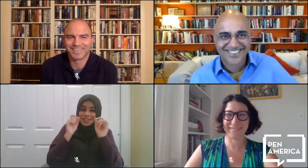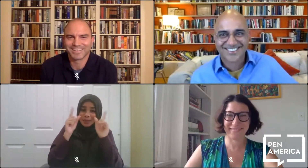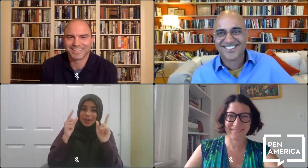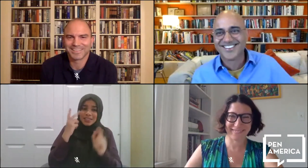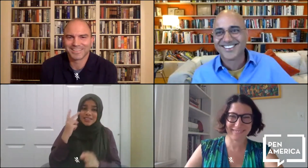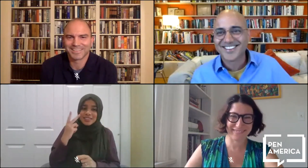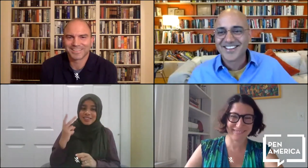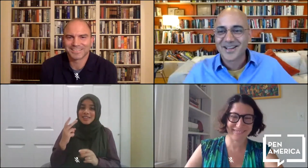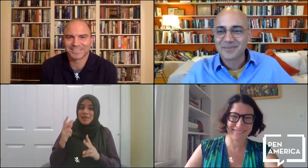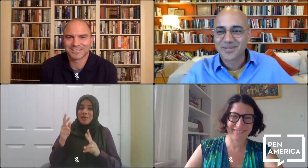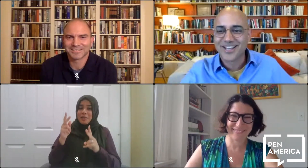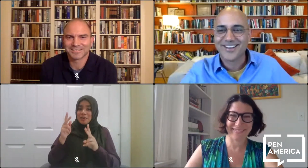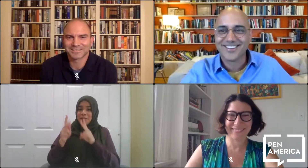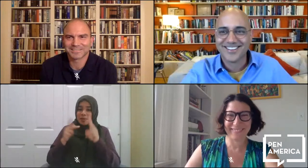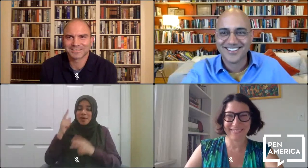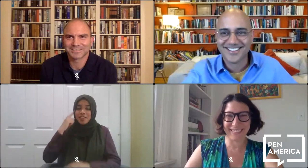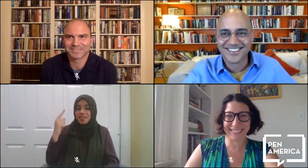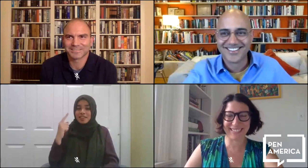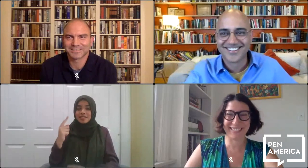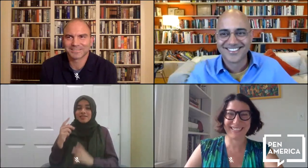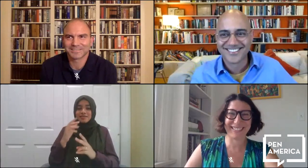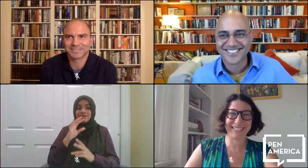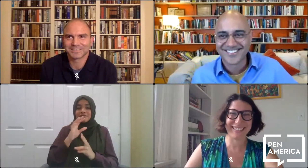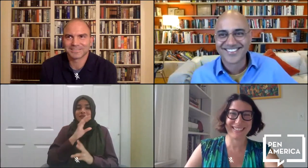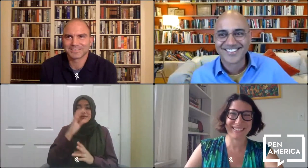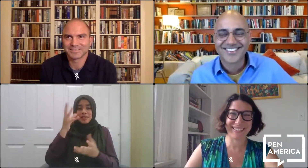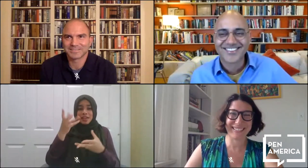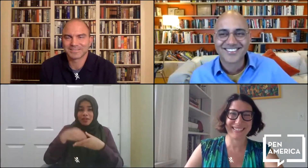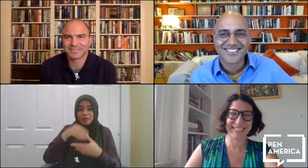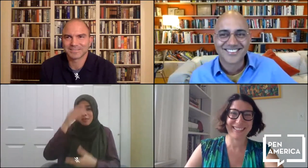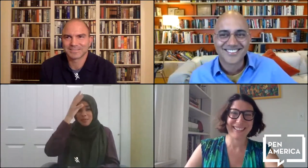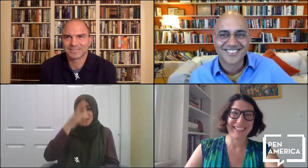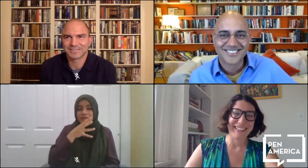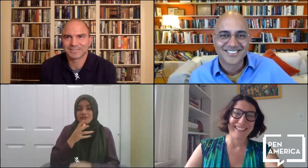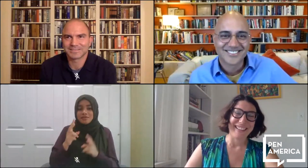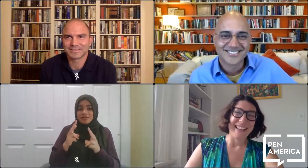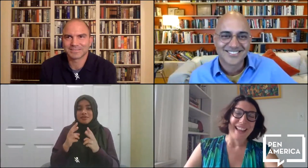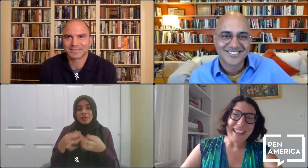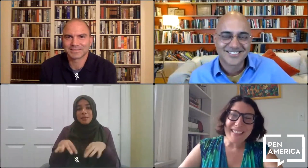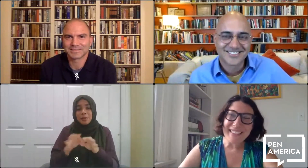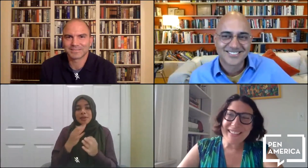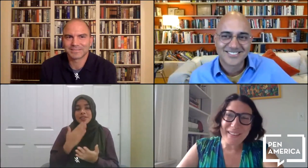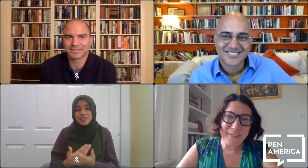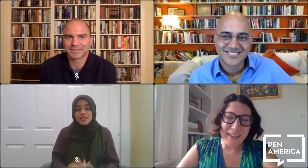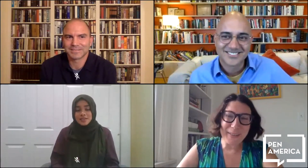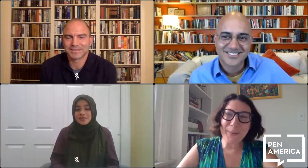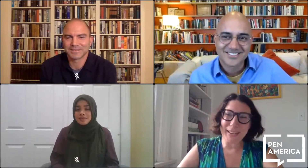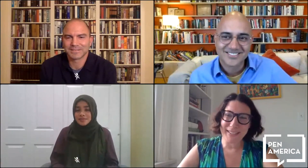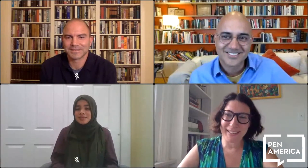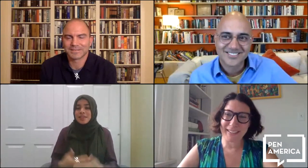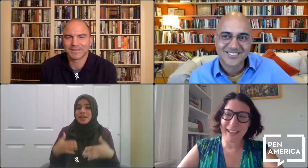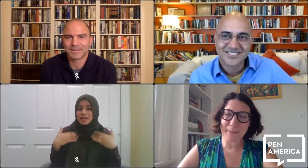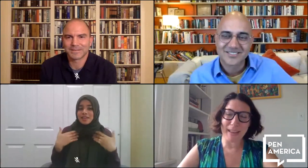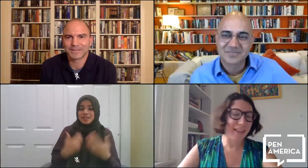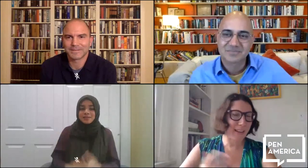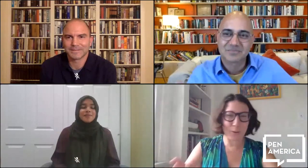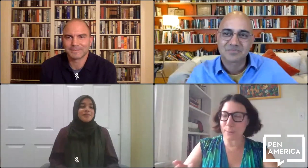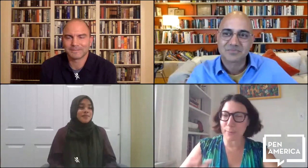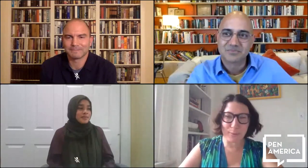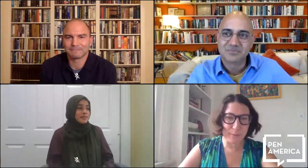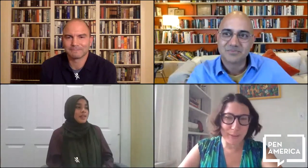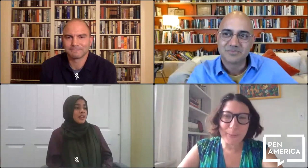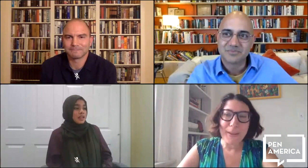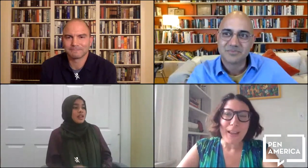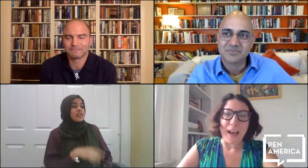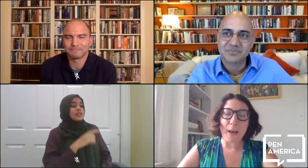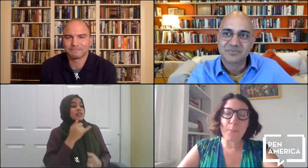I'm glad. And this is our final question, and it can go to